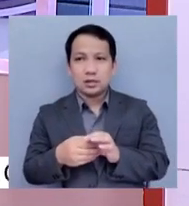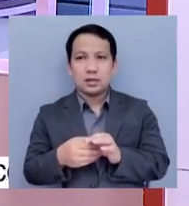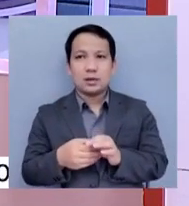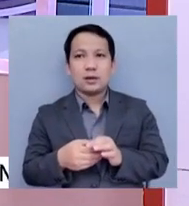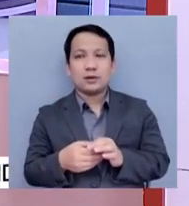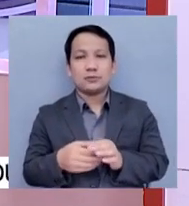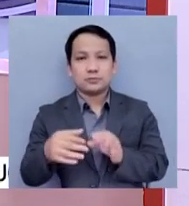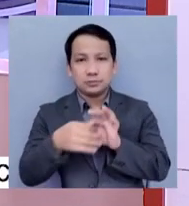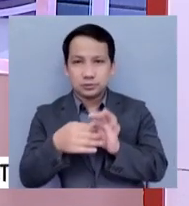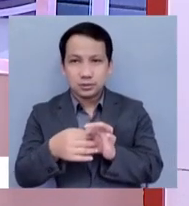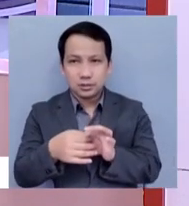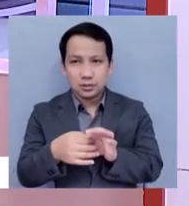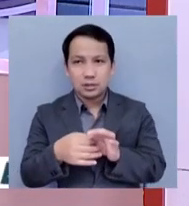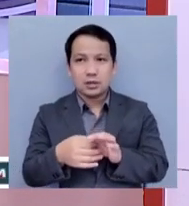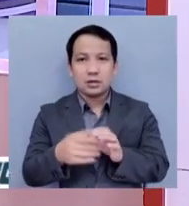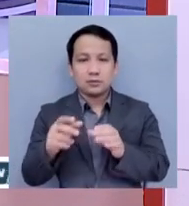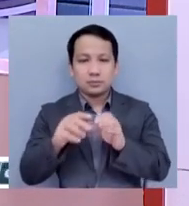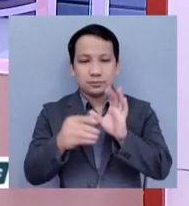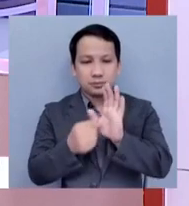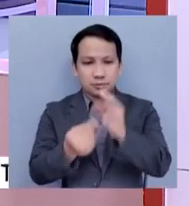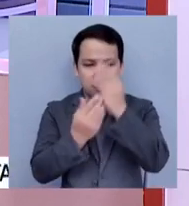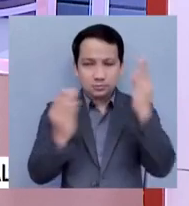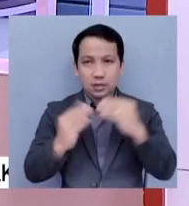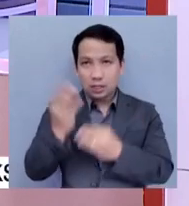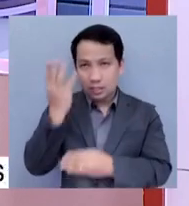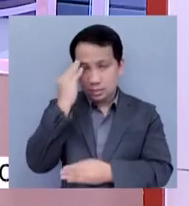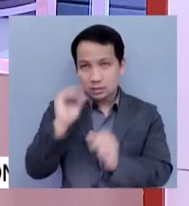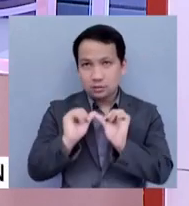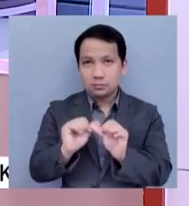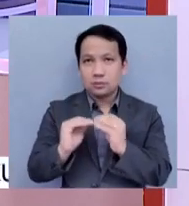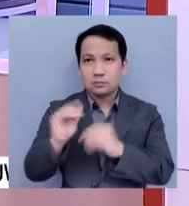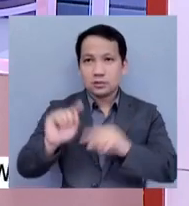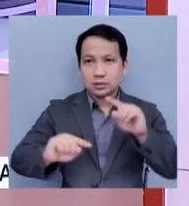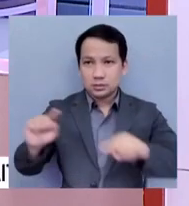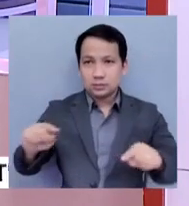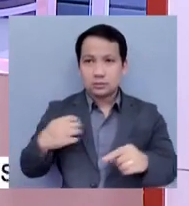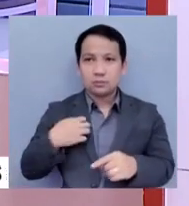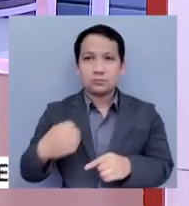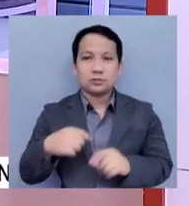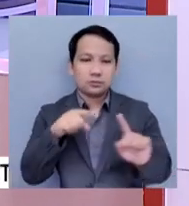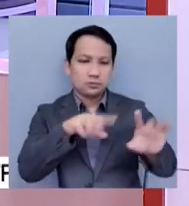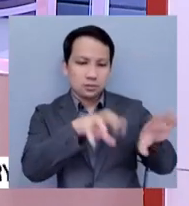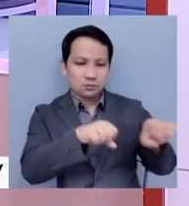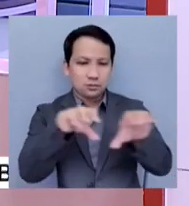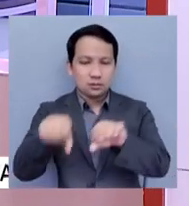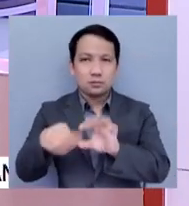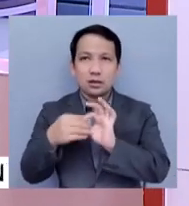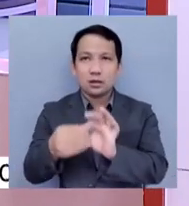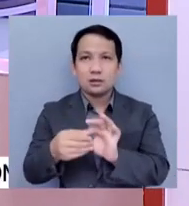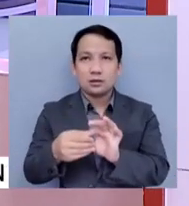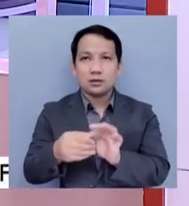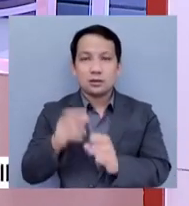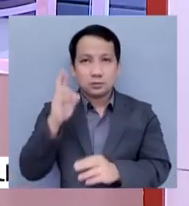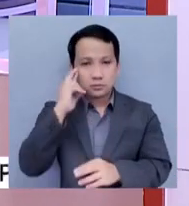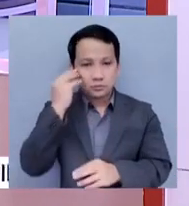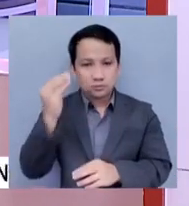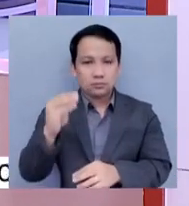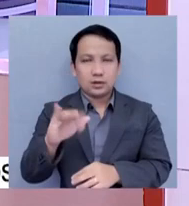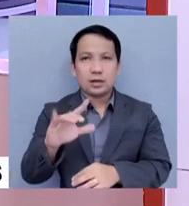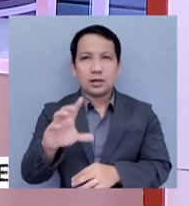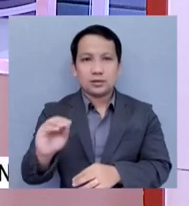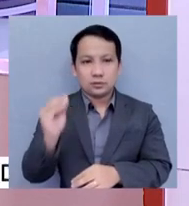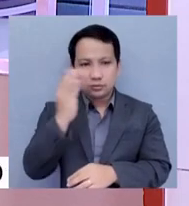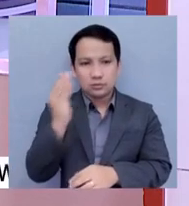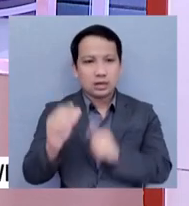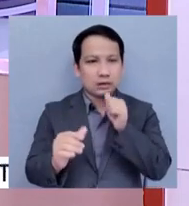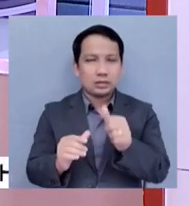their latest hearing, lawmakers learned that a different police officer arrested Master Sergeant Rodolfo Mayo, and not